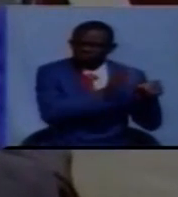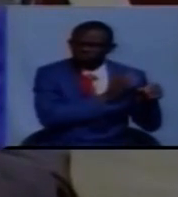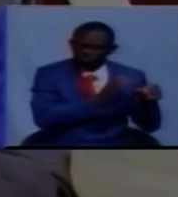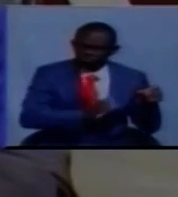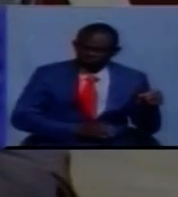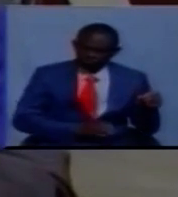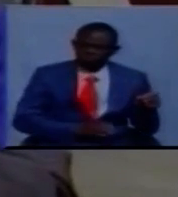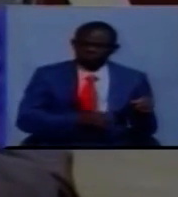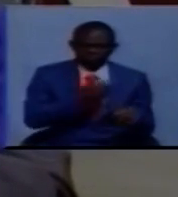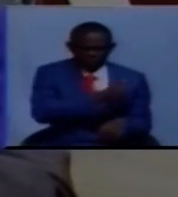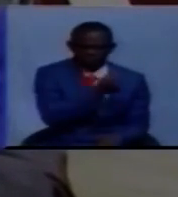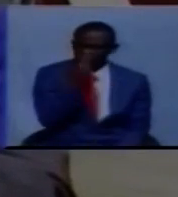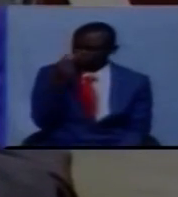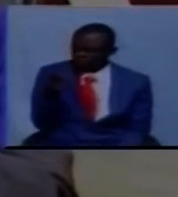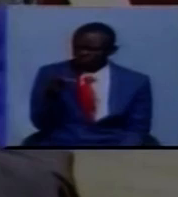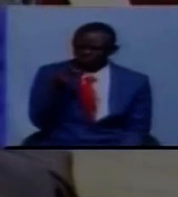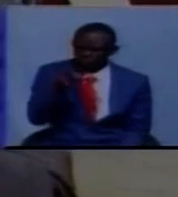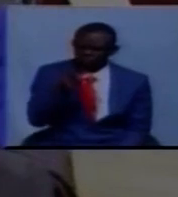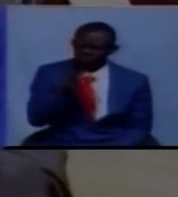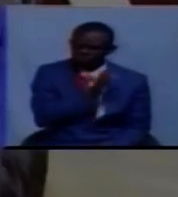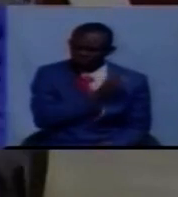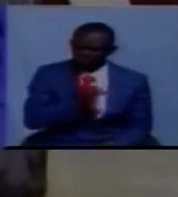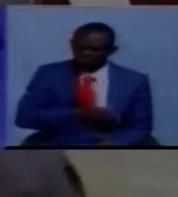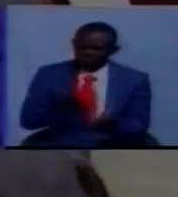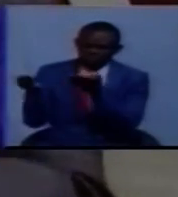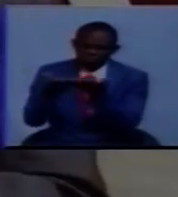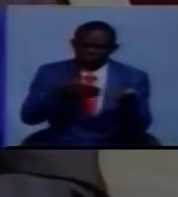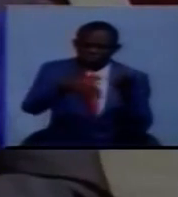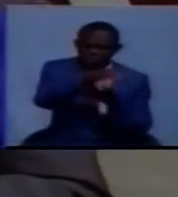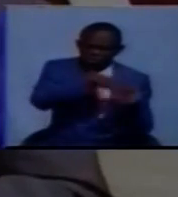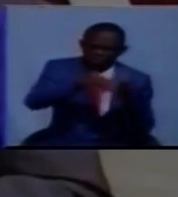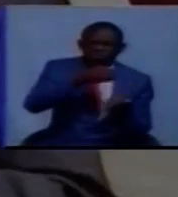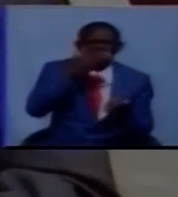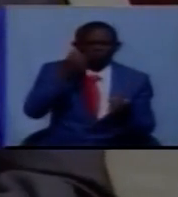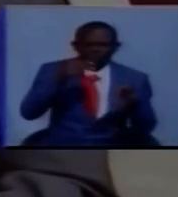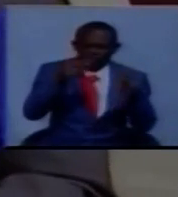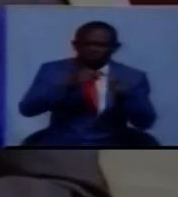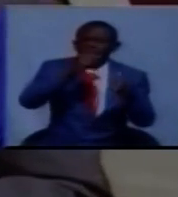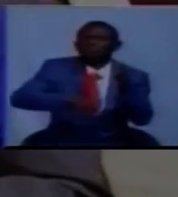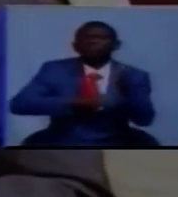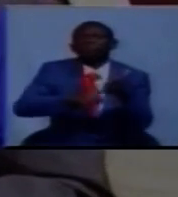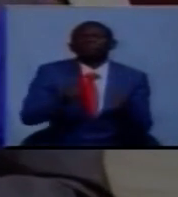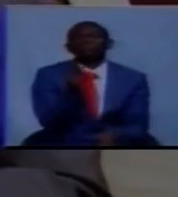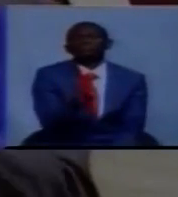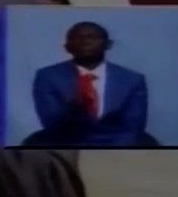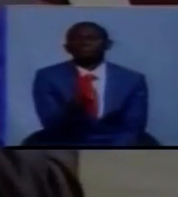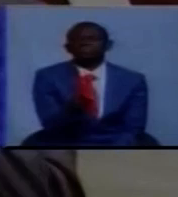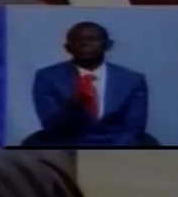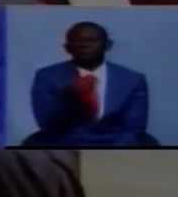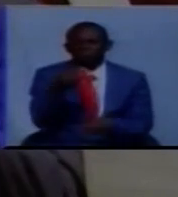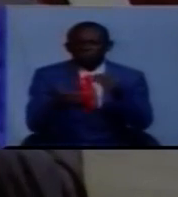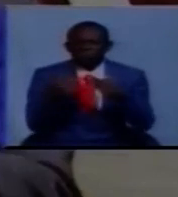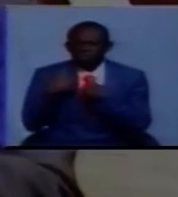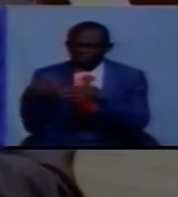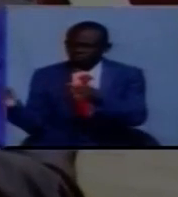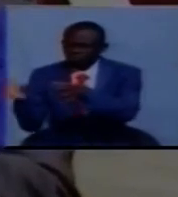oil companies maybe to terminate contract from this transporter. So it is a long chain. That's why it has become a little bit complicated, and that's